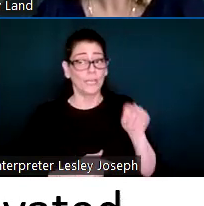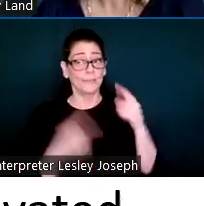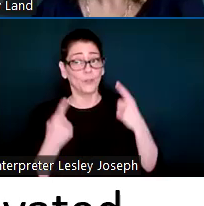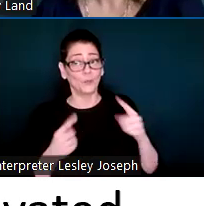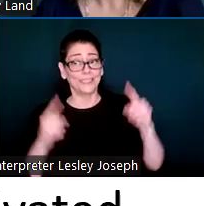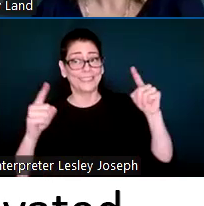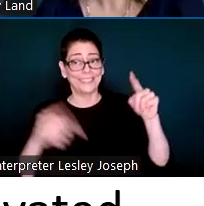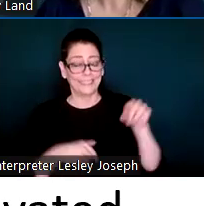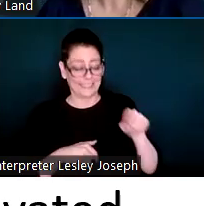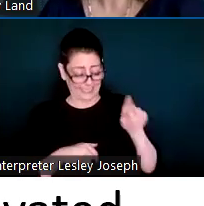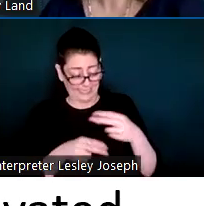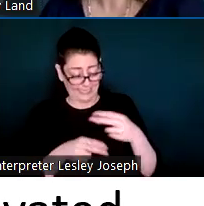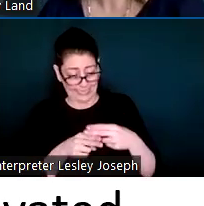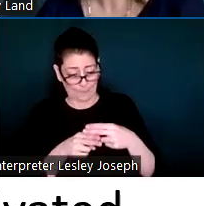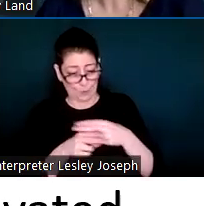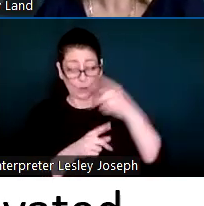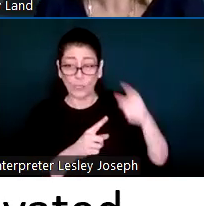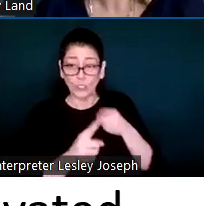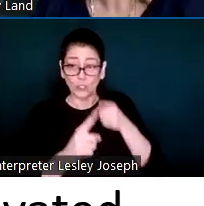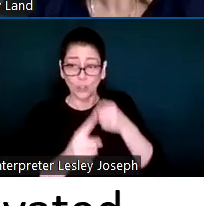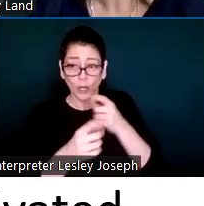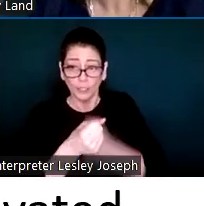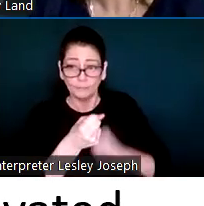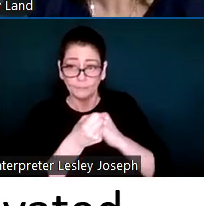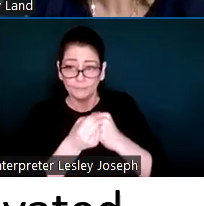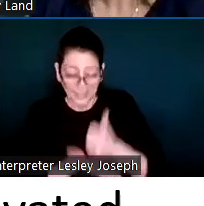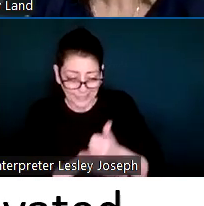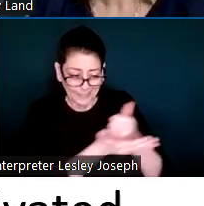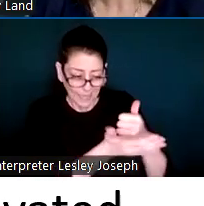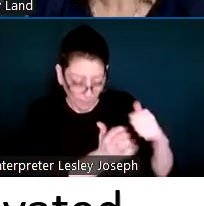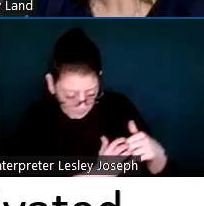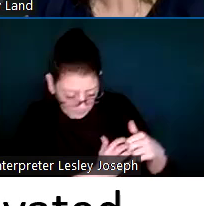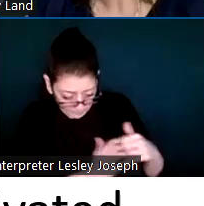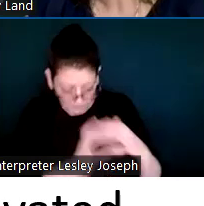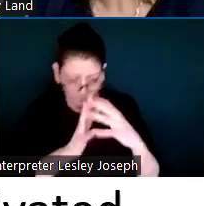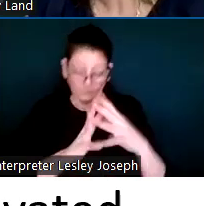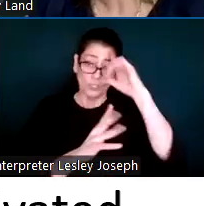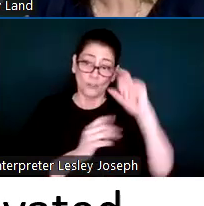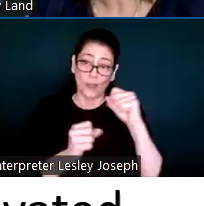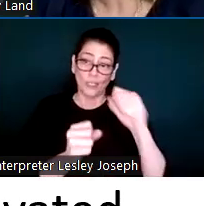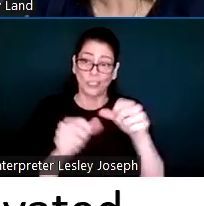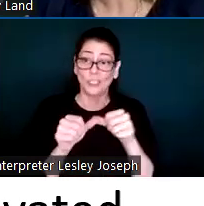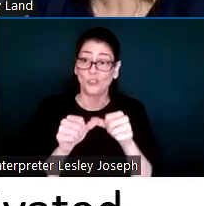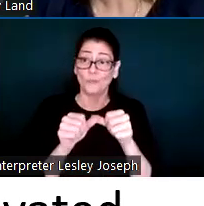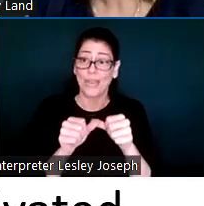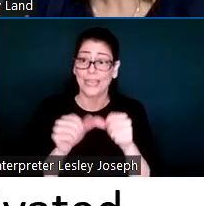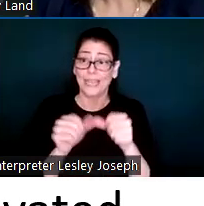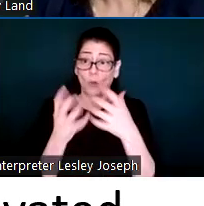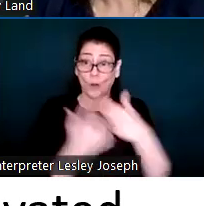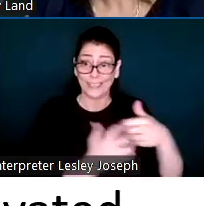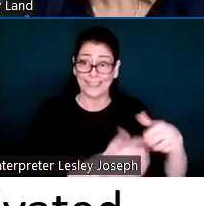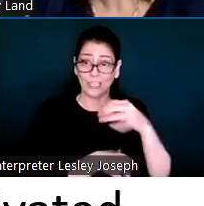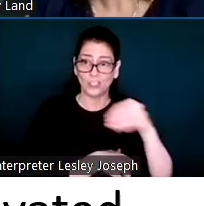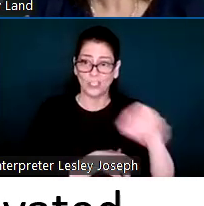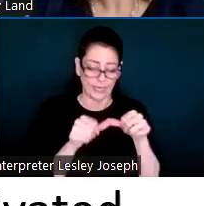temporary, targeted support to help him build strategies for staying organized and focused. So